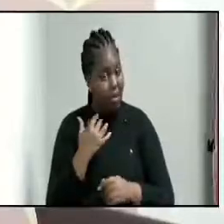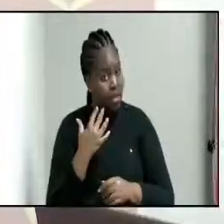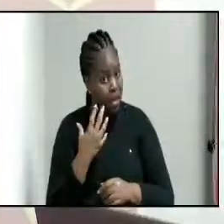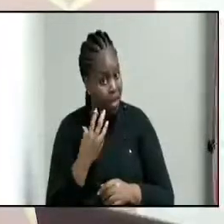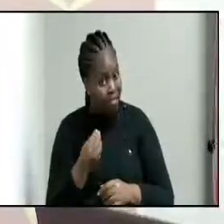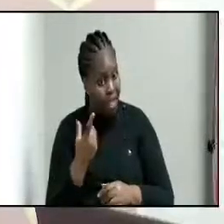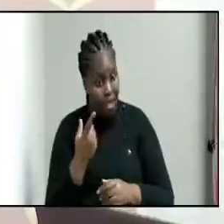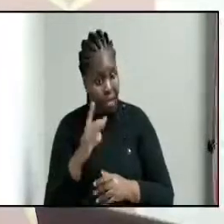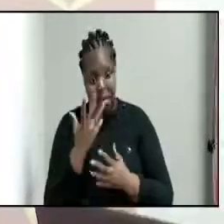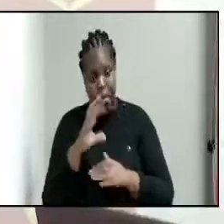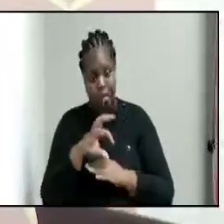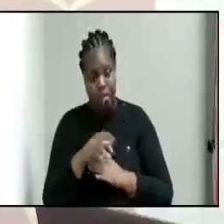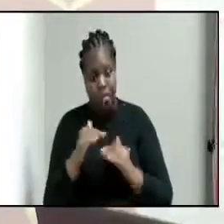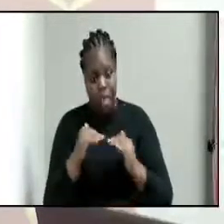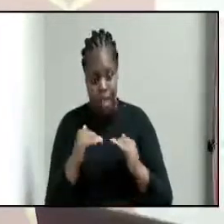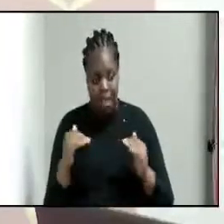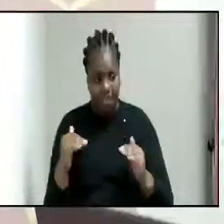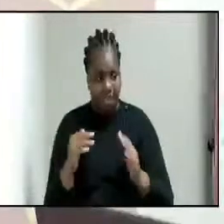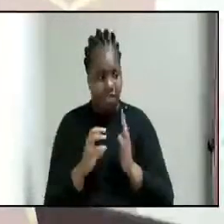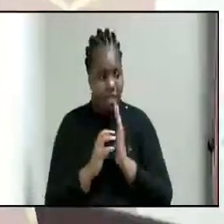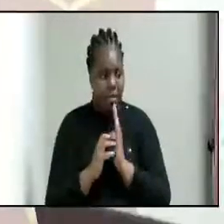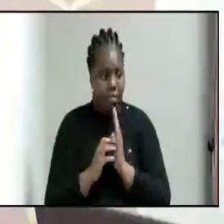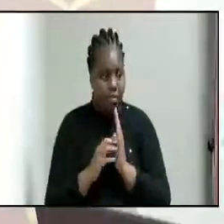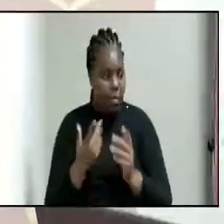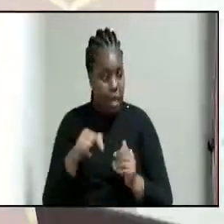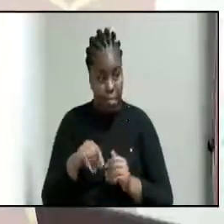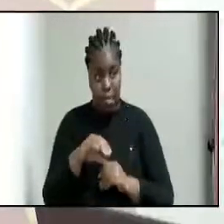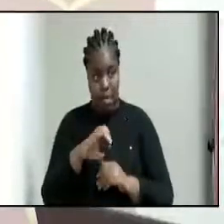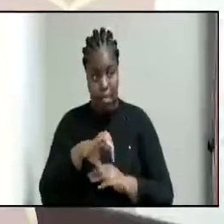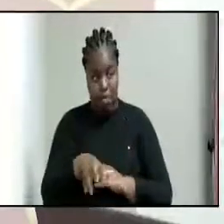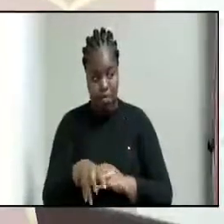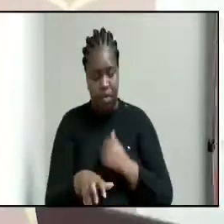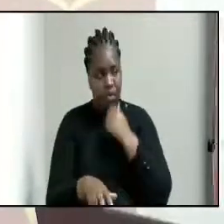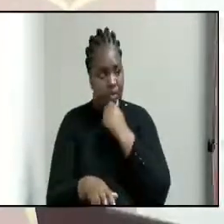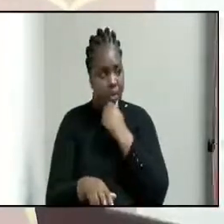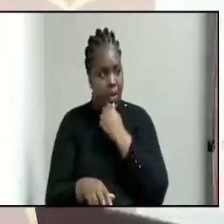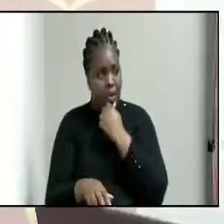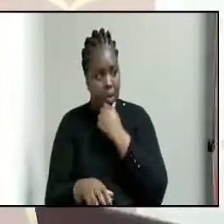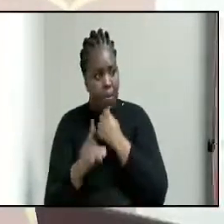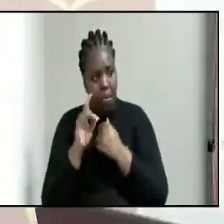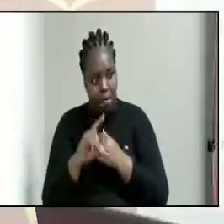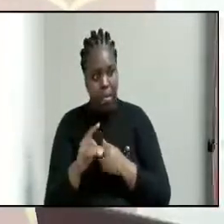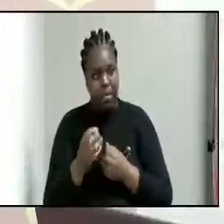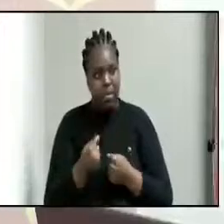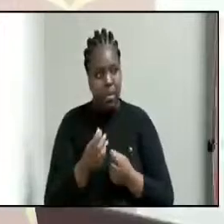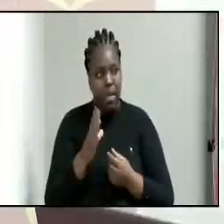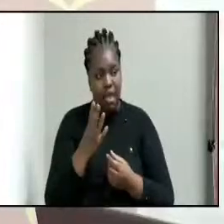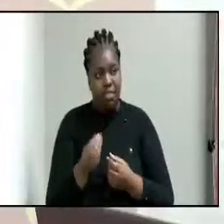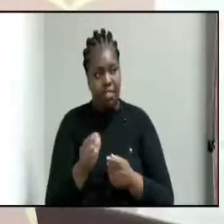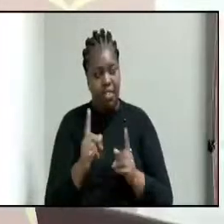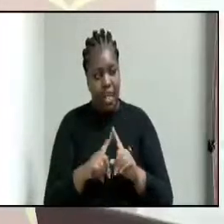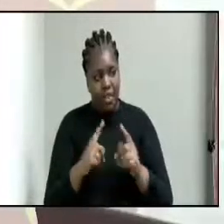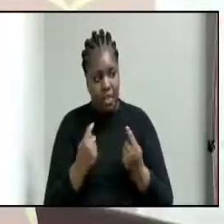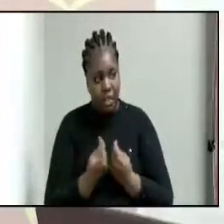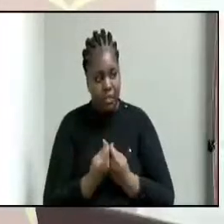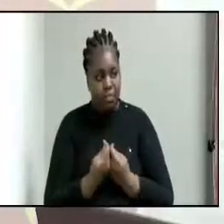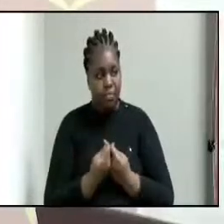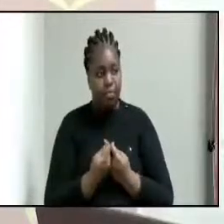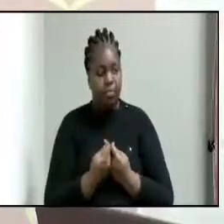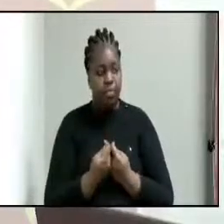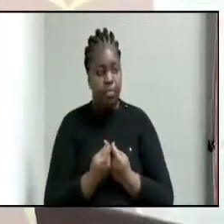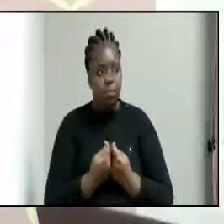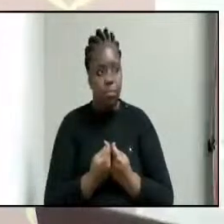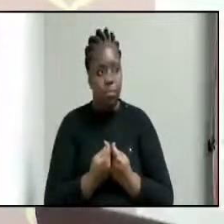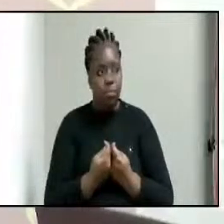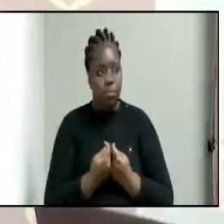is, even at the provincial level, as it were, for instance, in the province, let there be a task team comprising maybe of Department of Basic